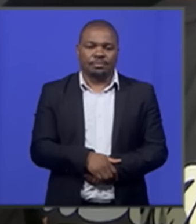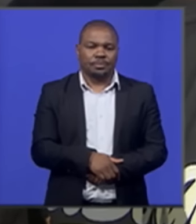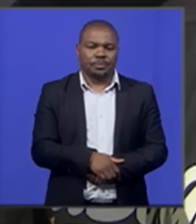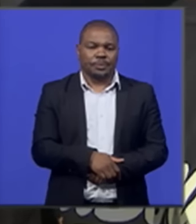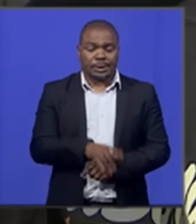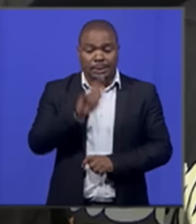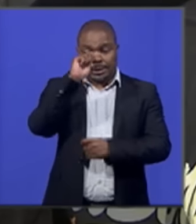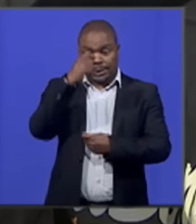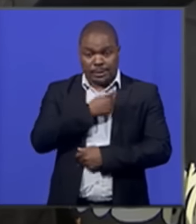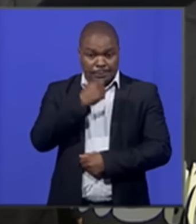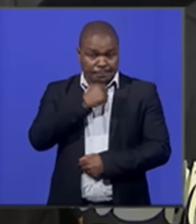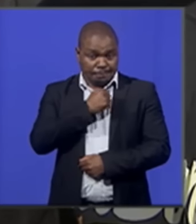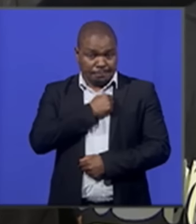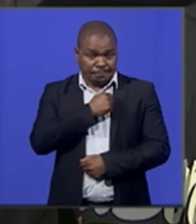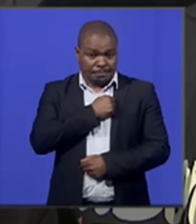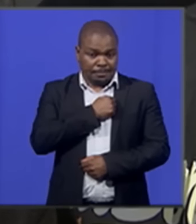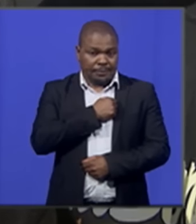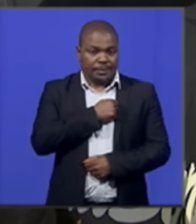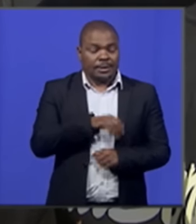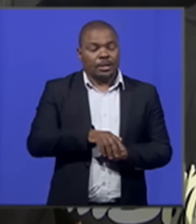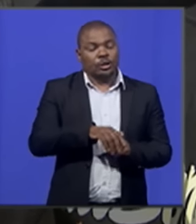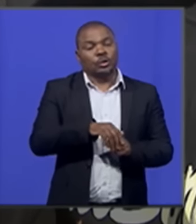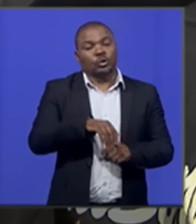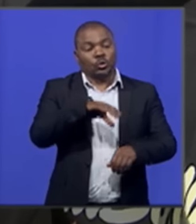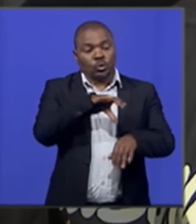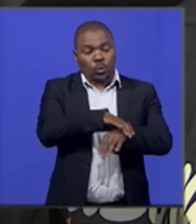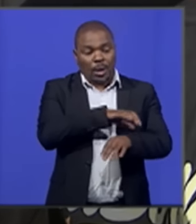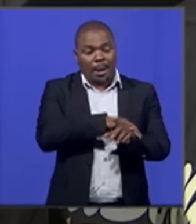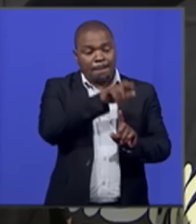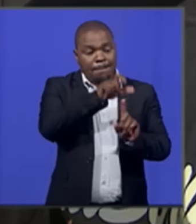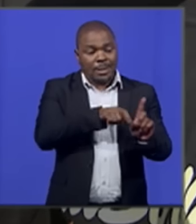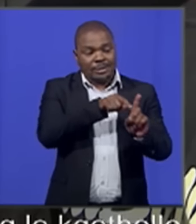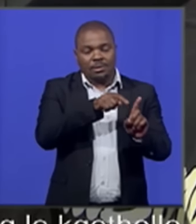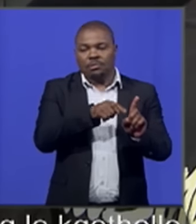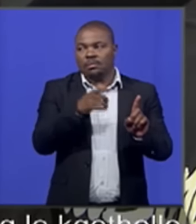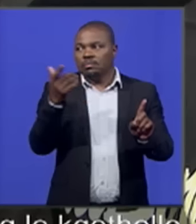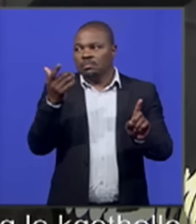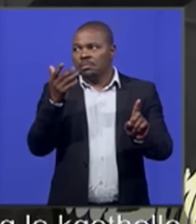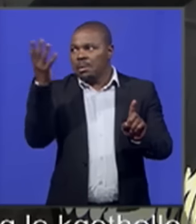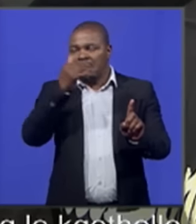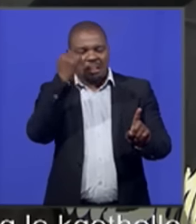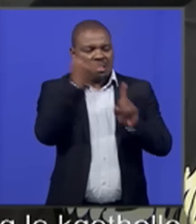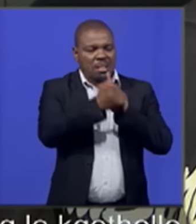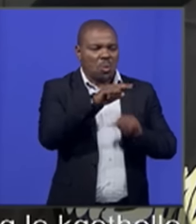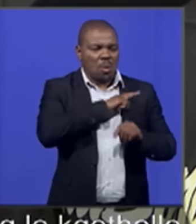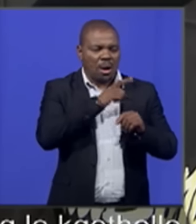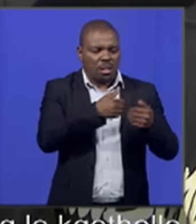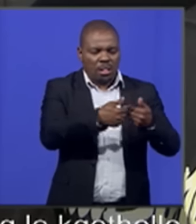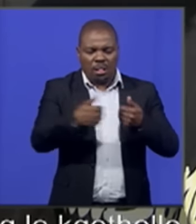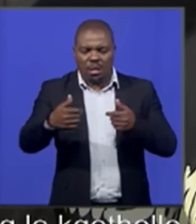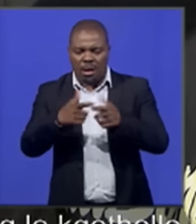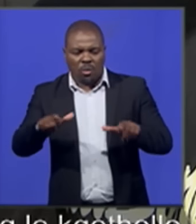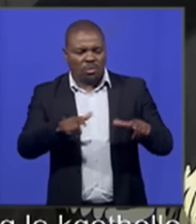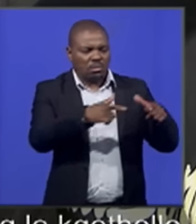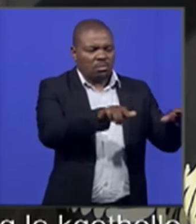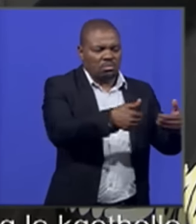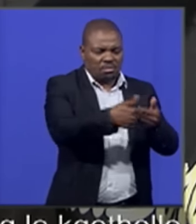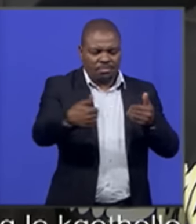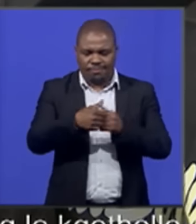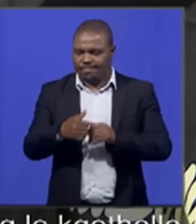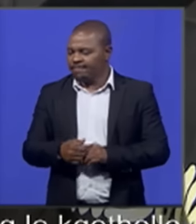My son is the last Tsonga speaking person to be killed over tribalism. Justice must prevail for my son.